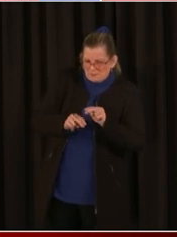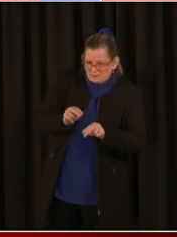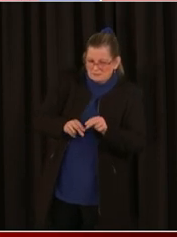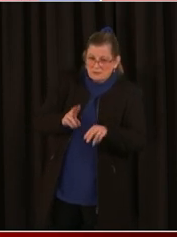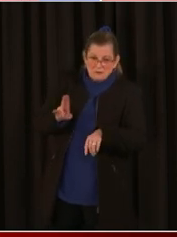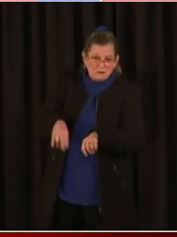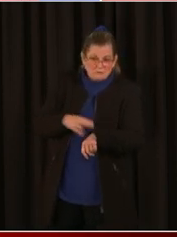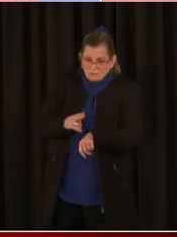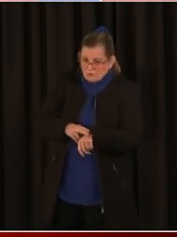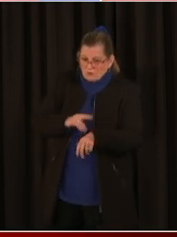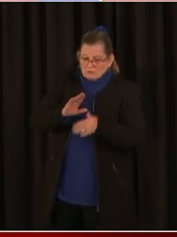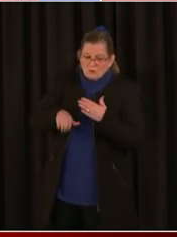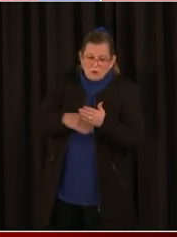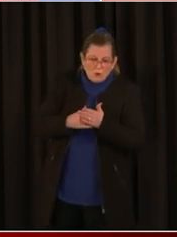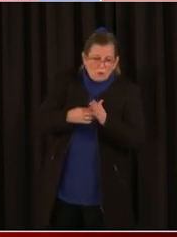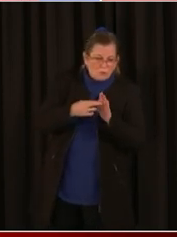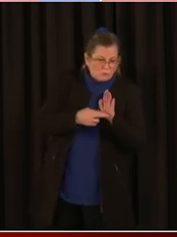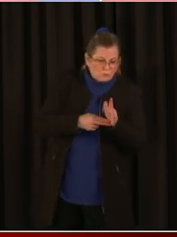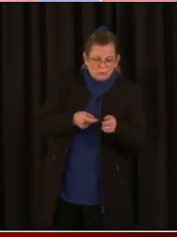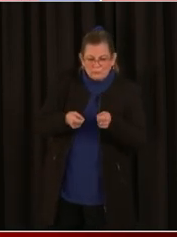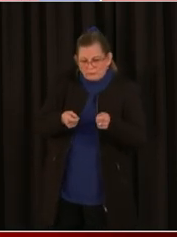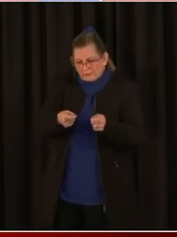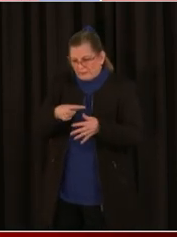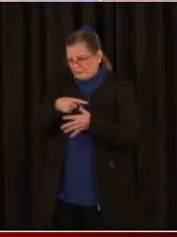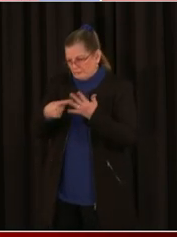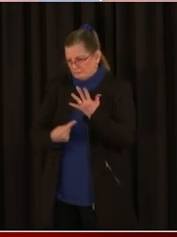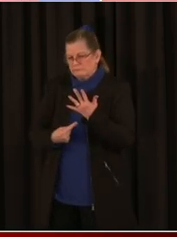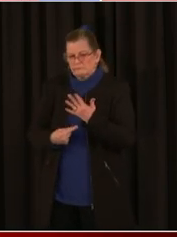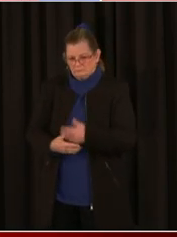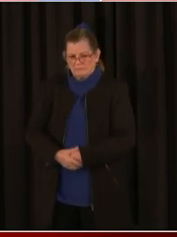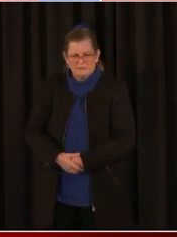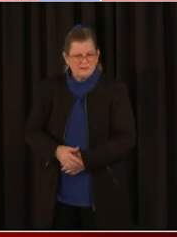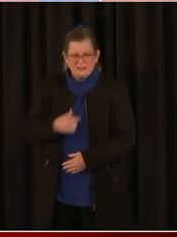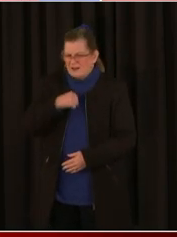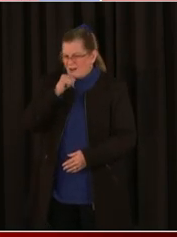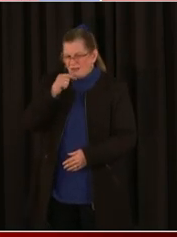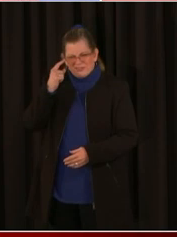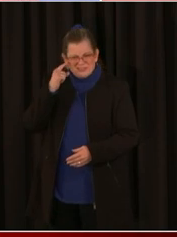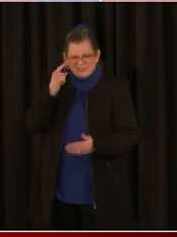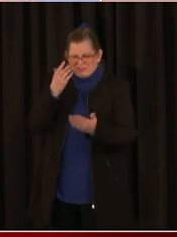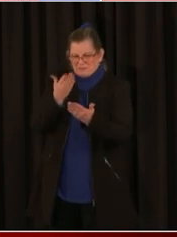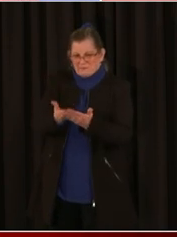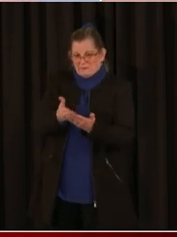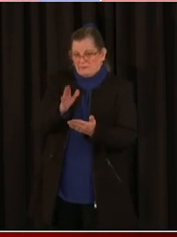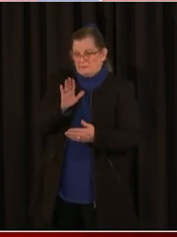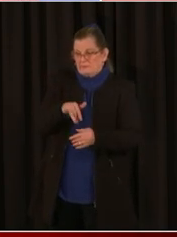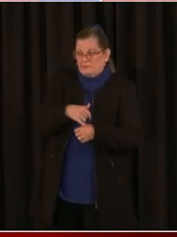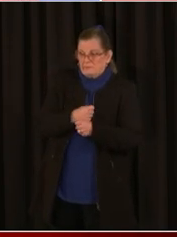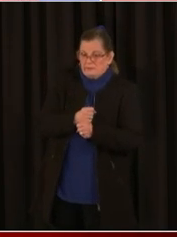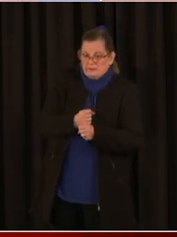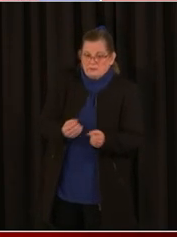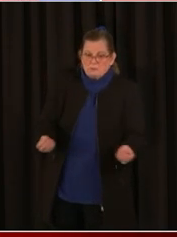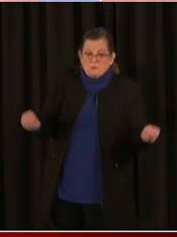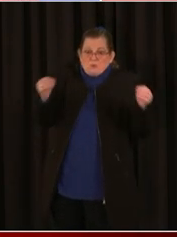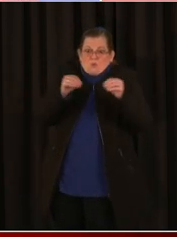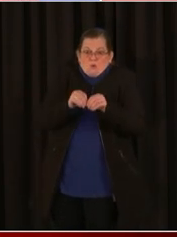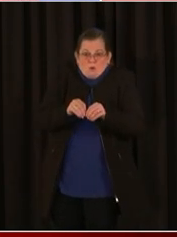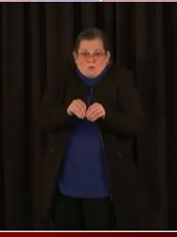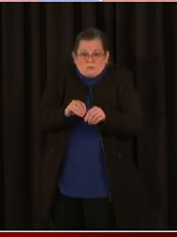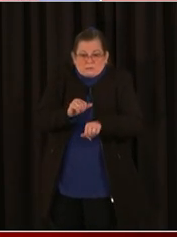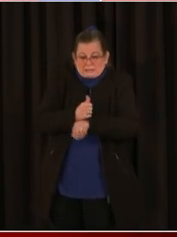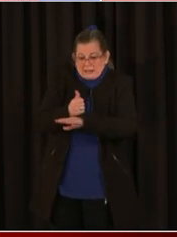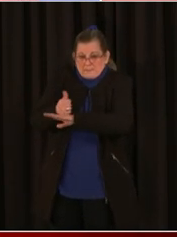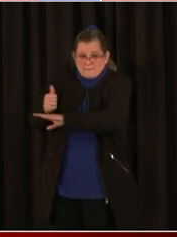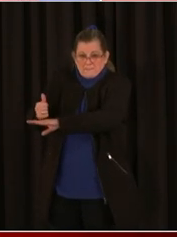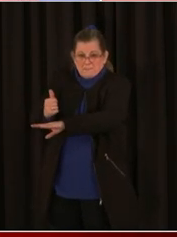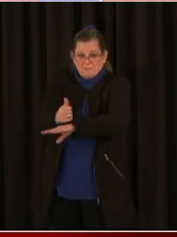and enforce all of our rules and regulations. And I don't think that we get there by creating a new director of this, a